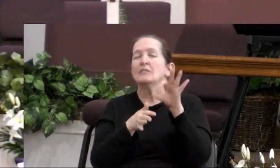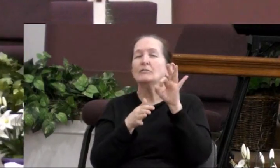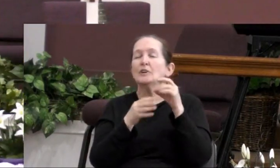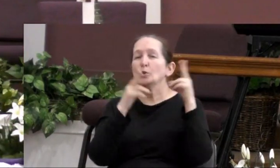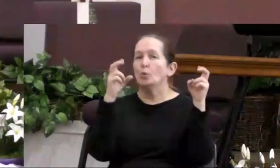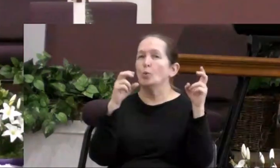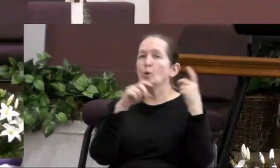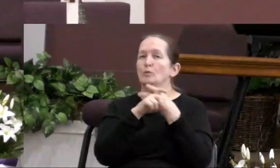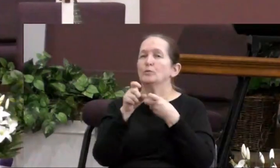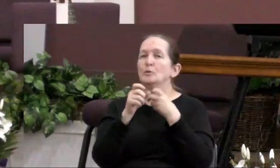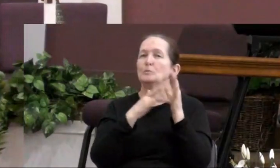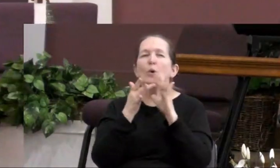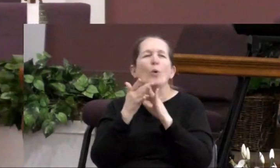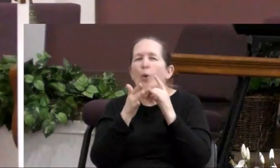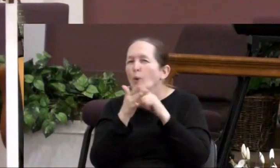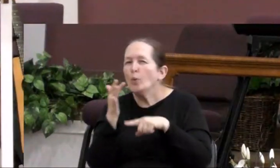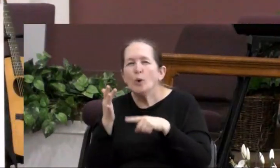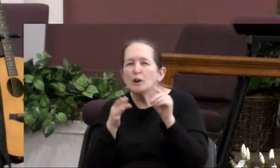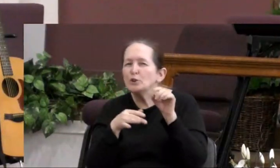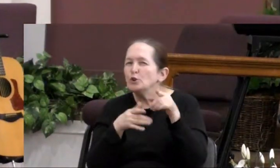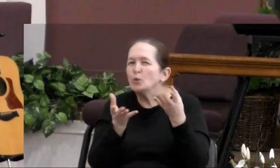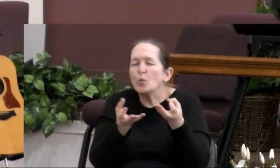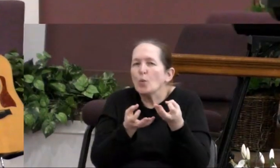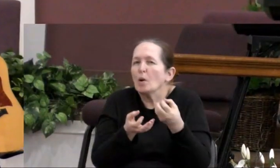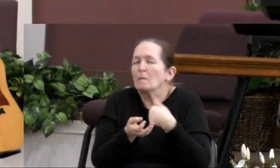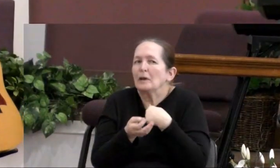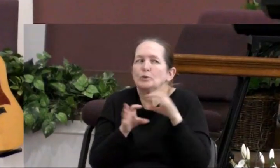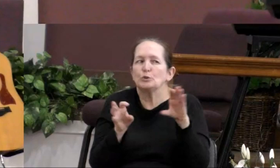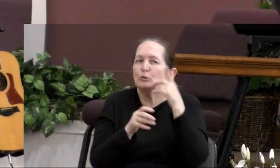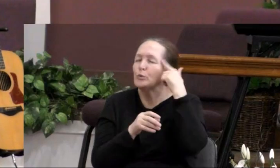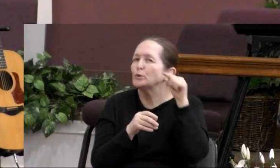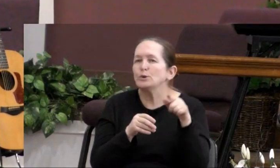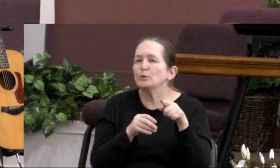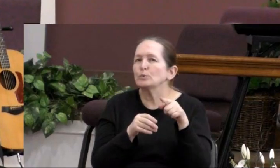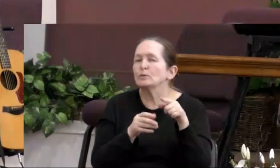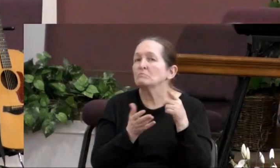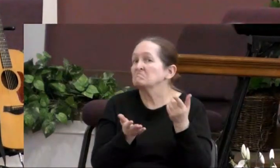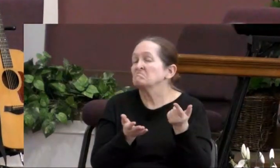Jesus. What do you want me to do for you?